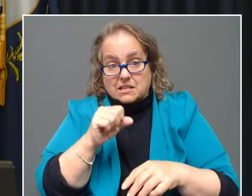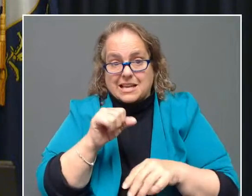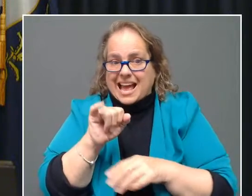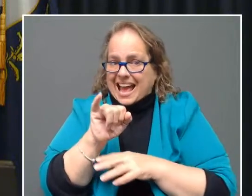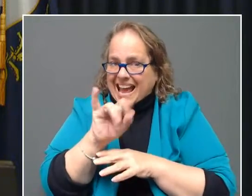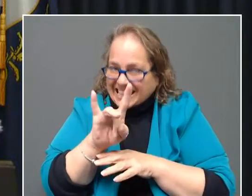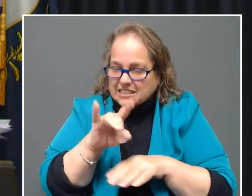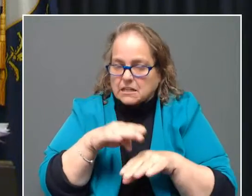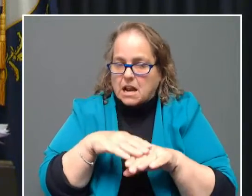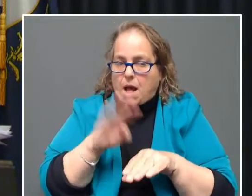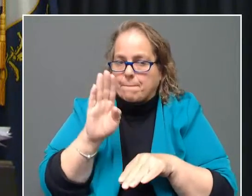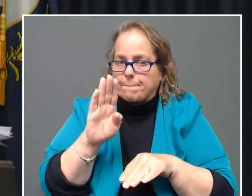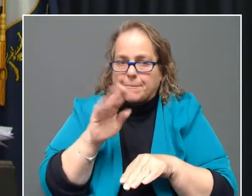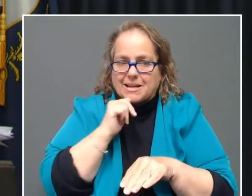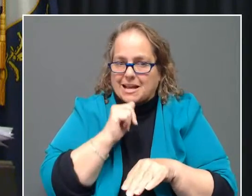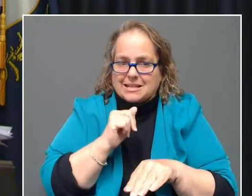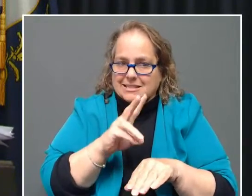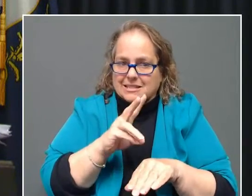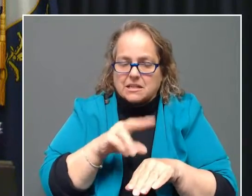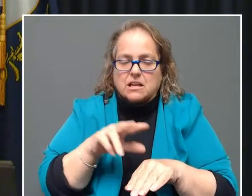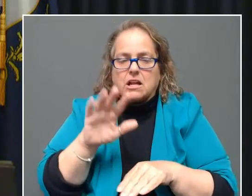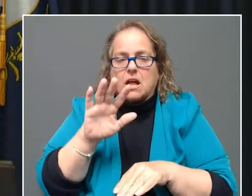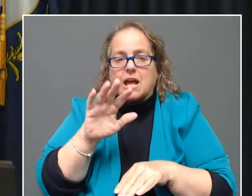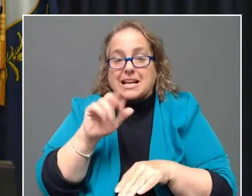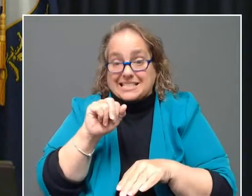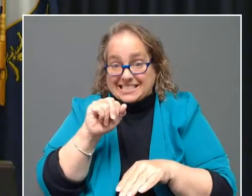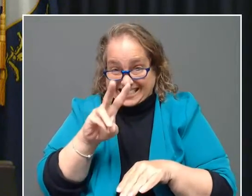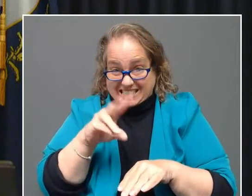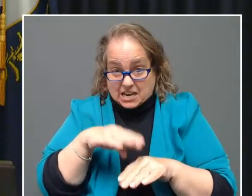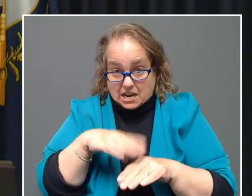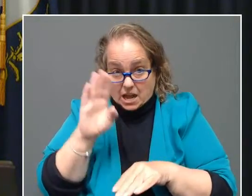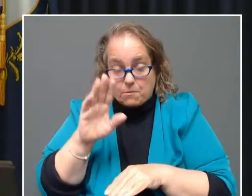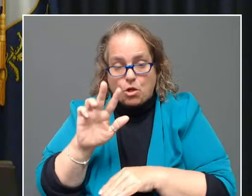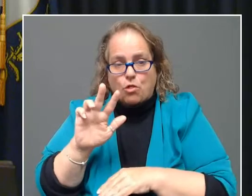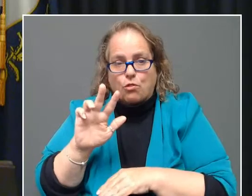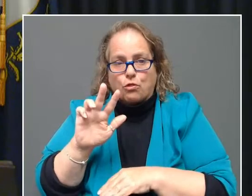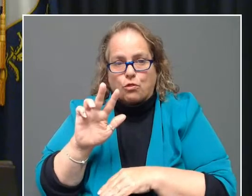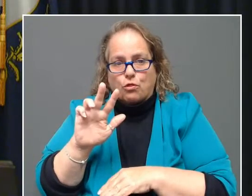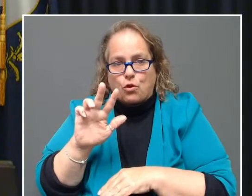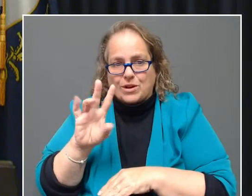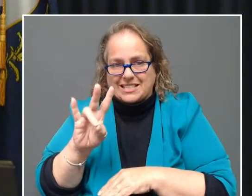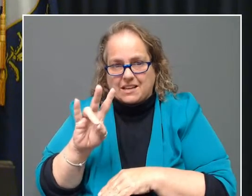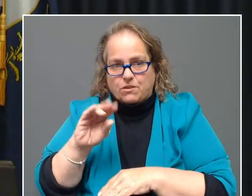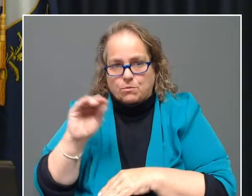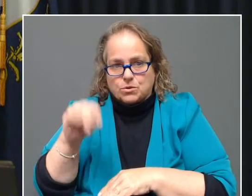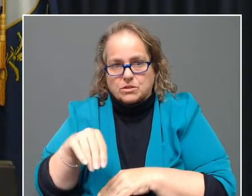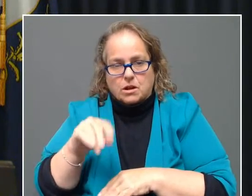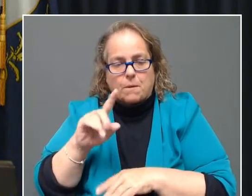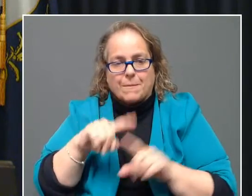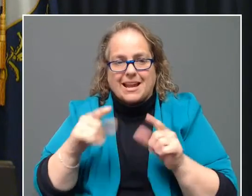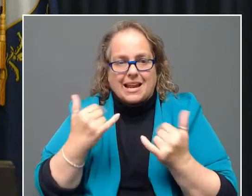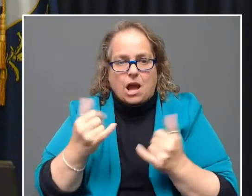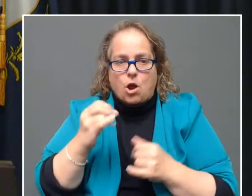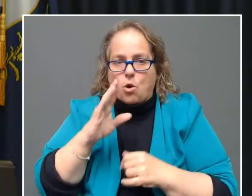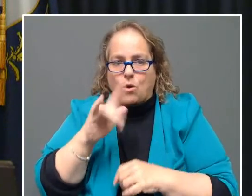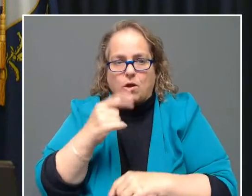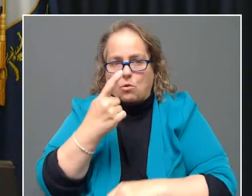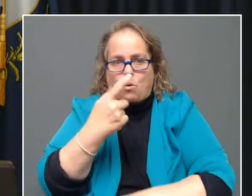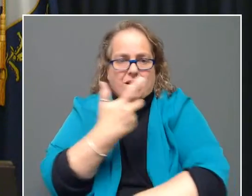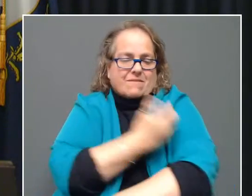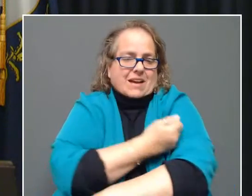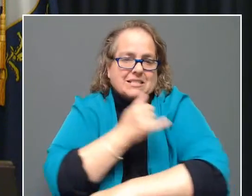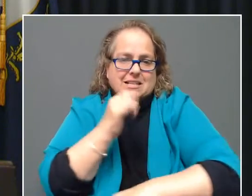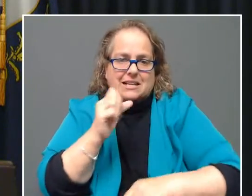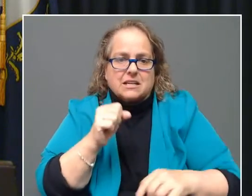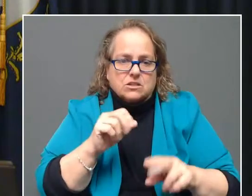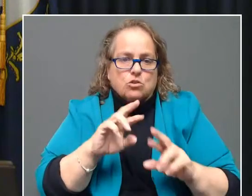It's closer to 37, just north of 37, 16 and up. But there's only one vaccine right now that's available to